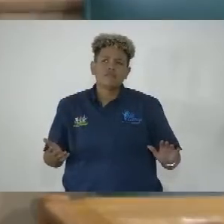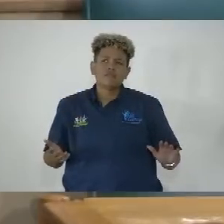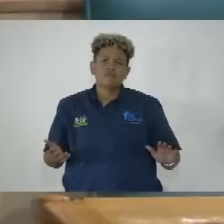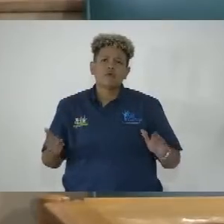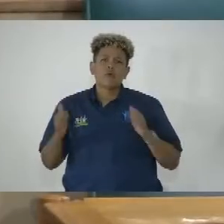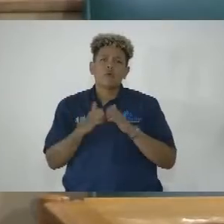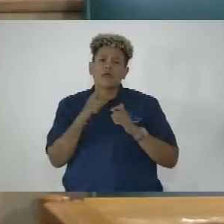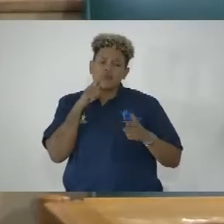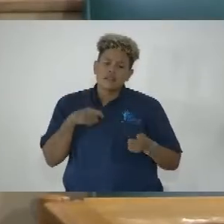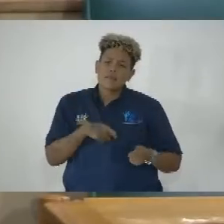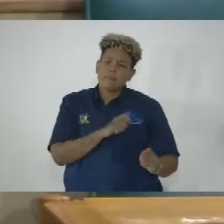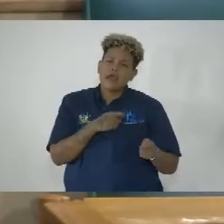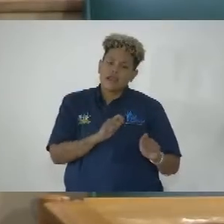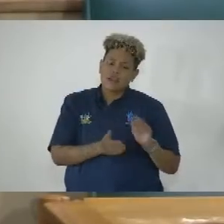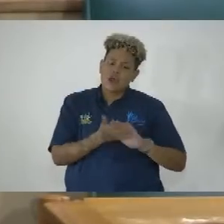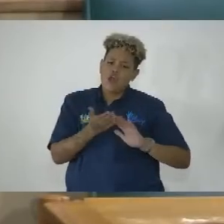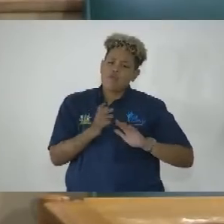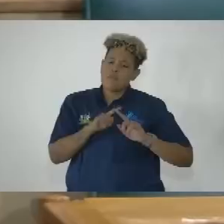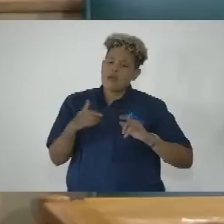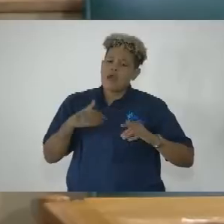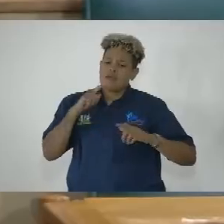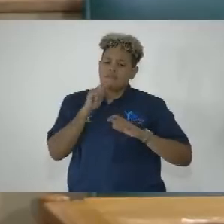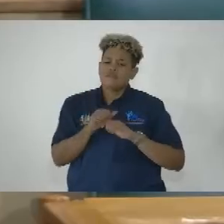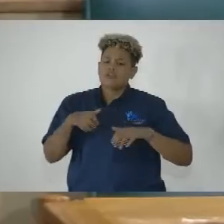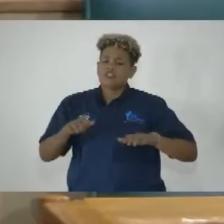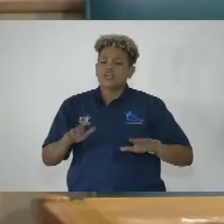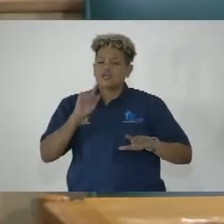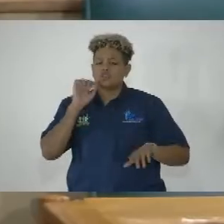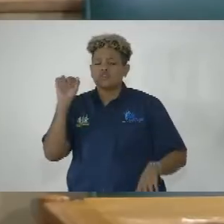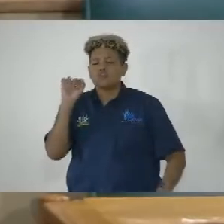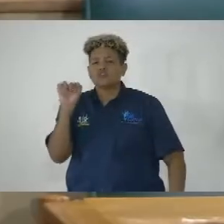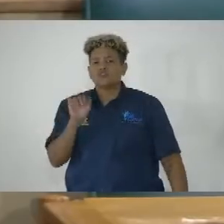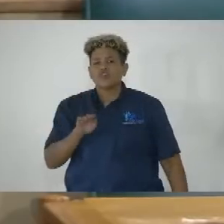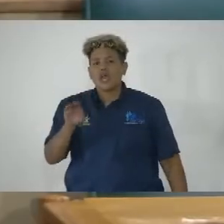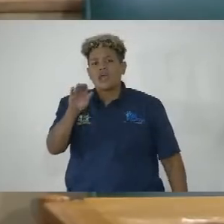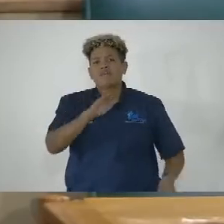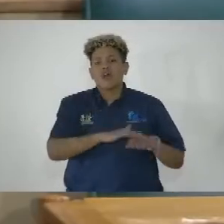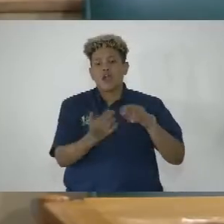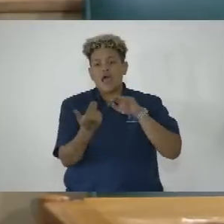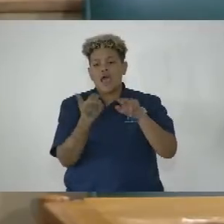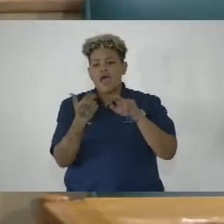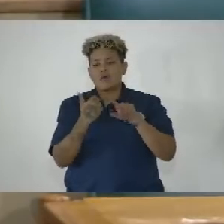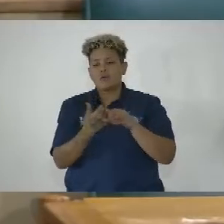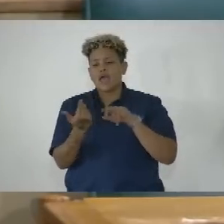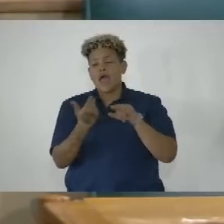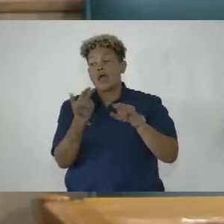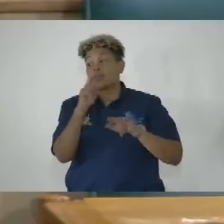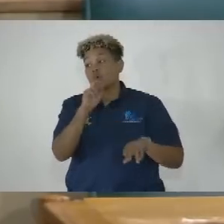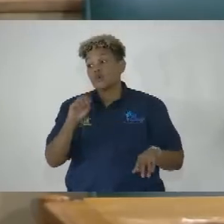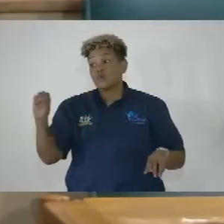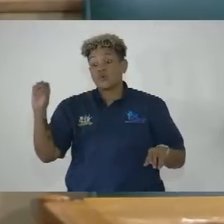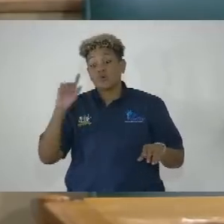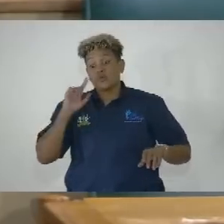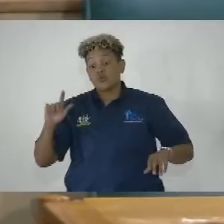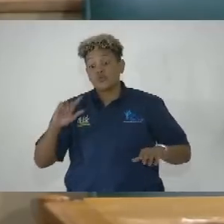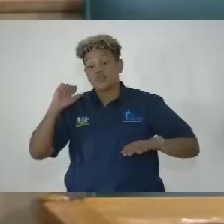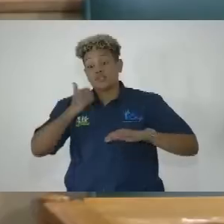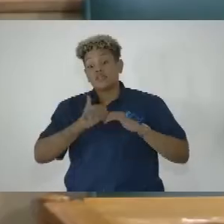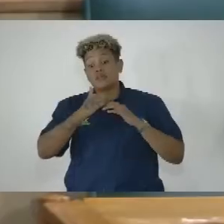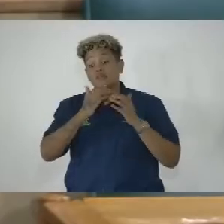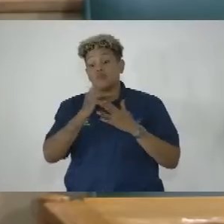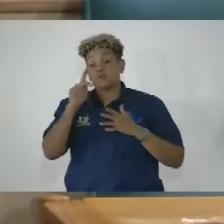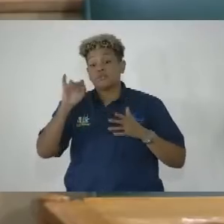with the mining operations but have had a chance to drive on the highway, the Highway 2000 conceived by P.J.